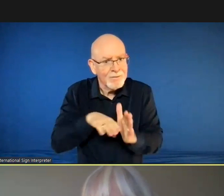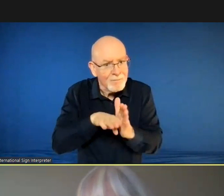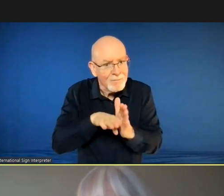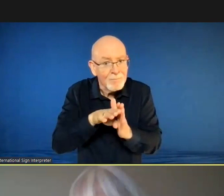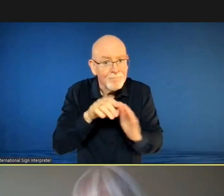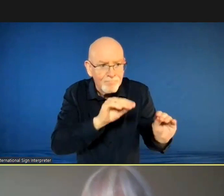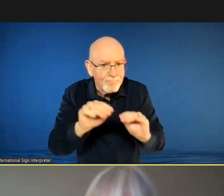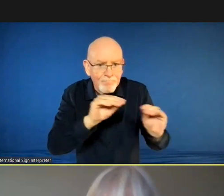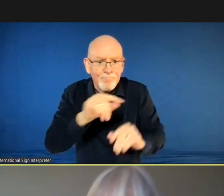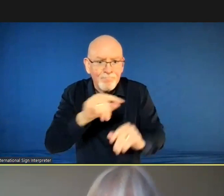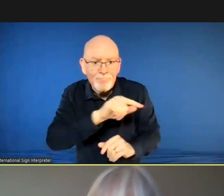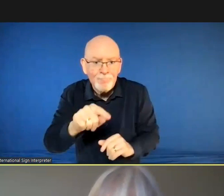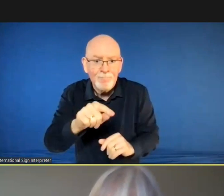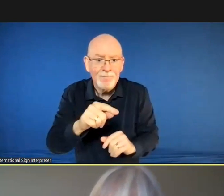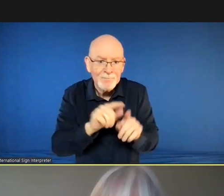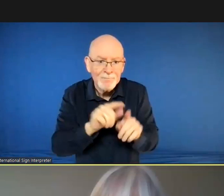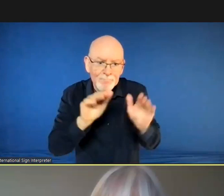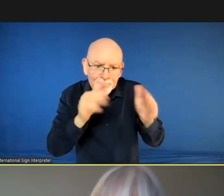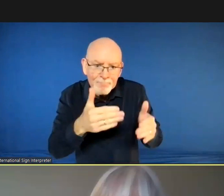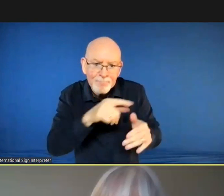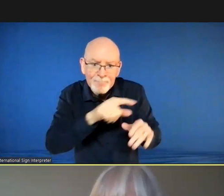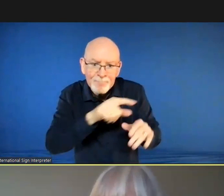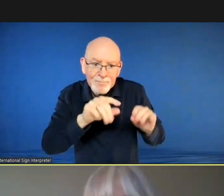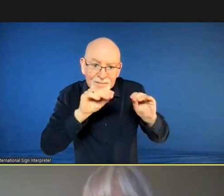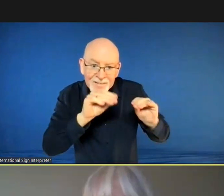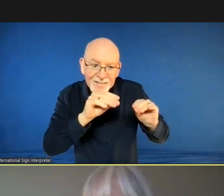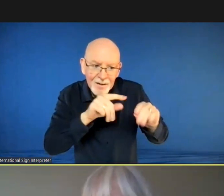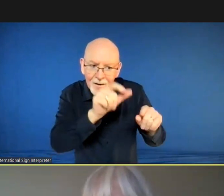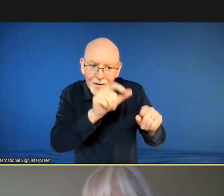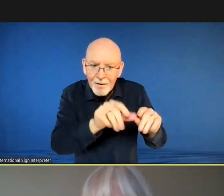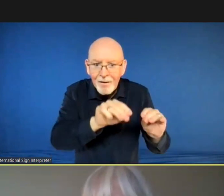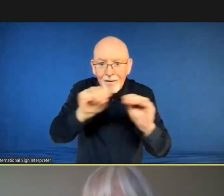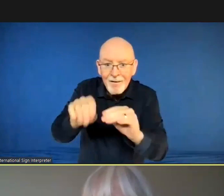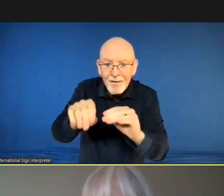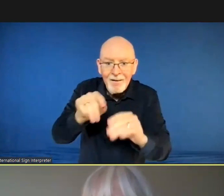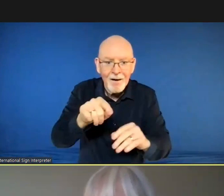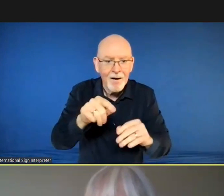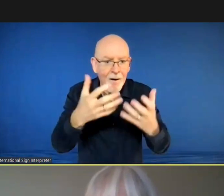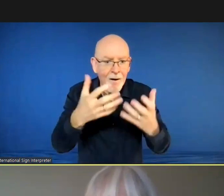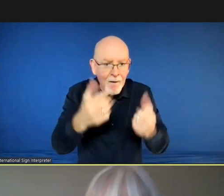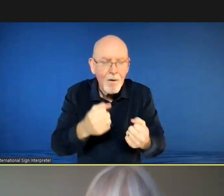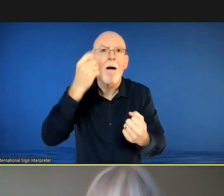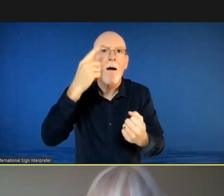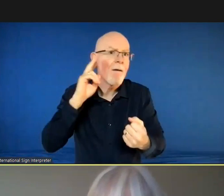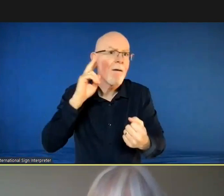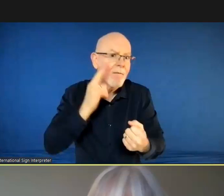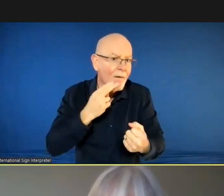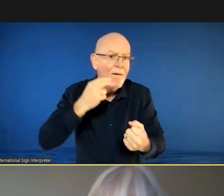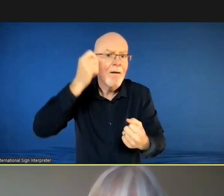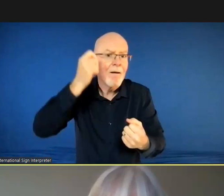have developed a team where we will have 50% deaf and 50% hearing trainers. And